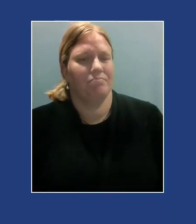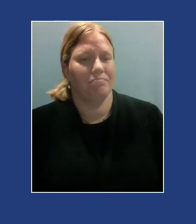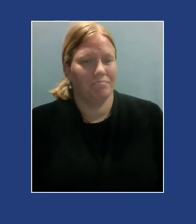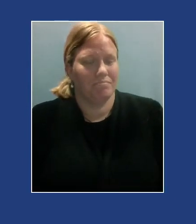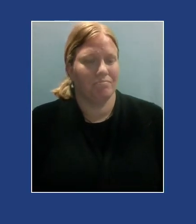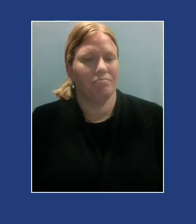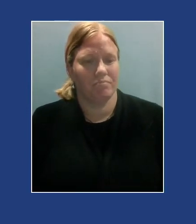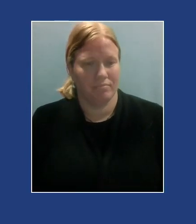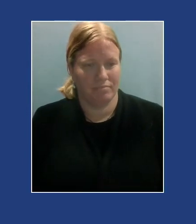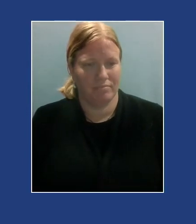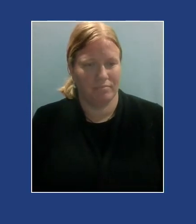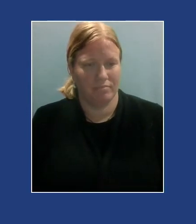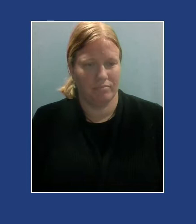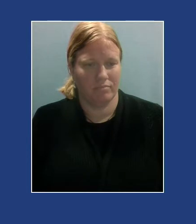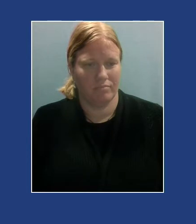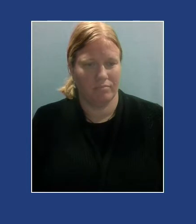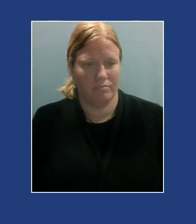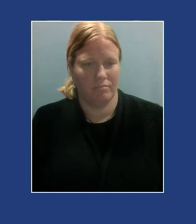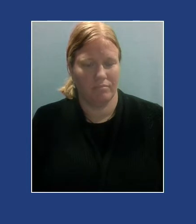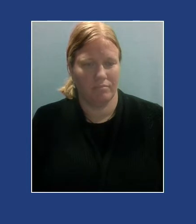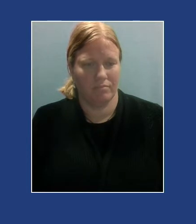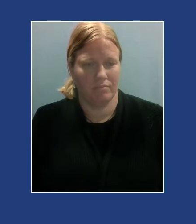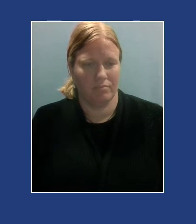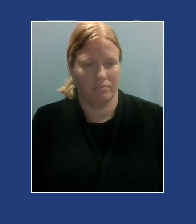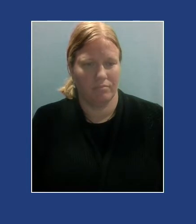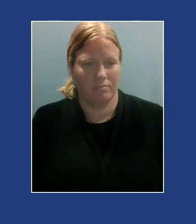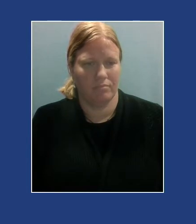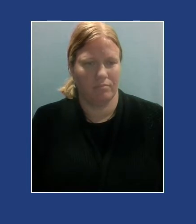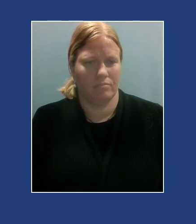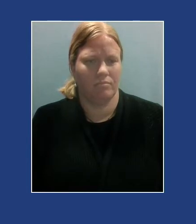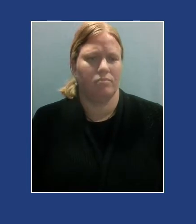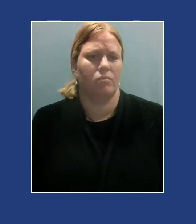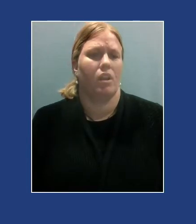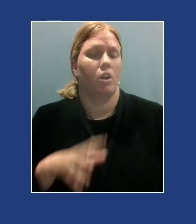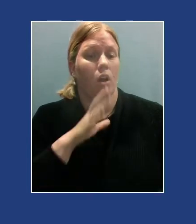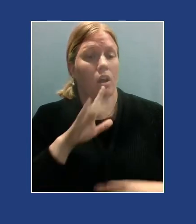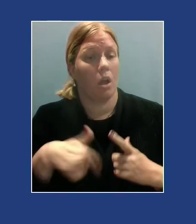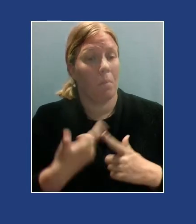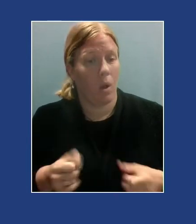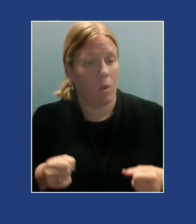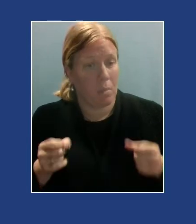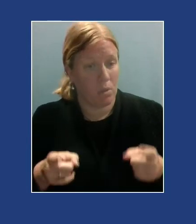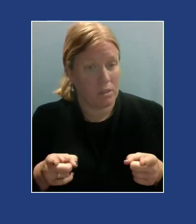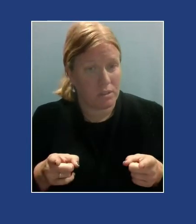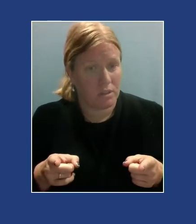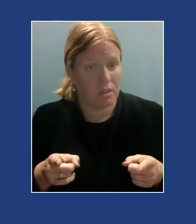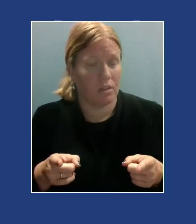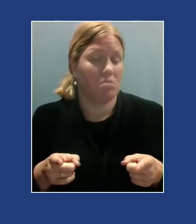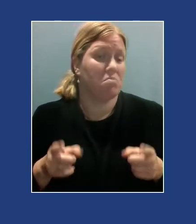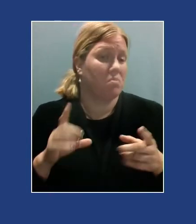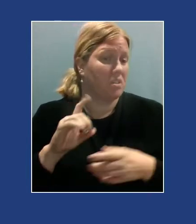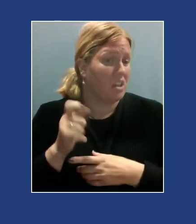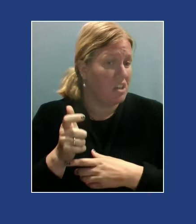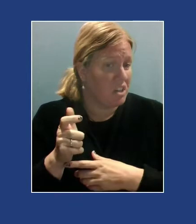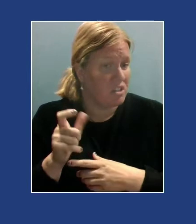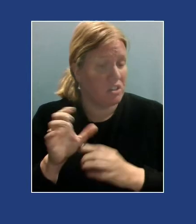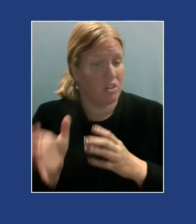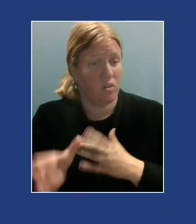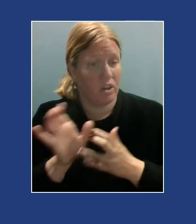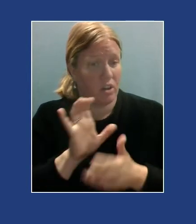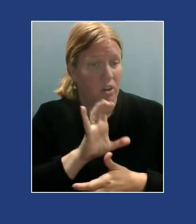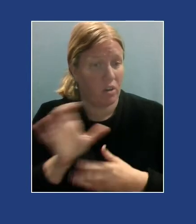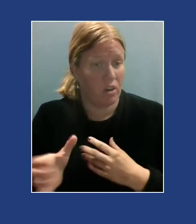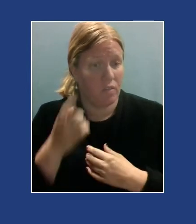Okay, great, thank you. If we think about impulsivity, also a hallmark and diagnostic criterion for BPD,